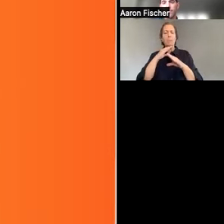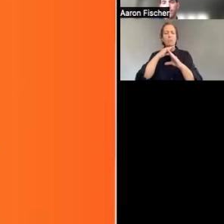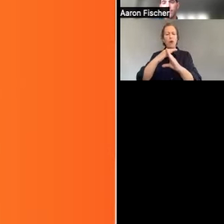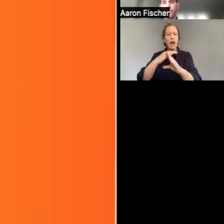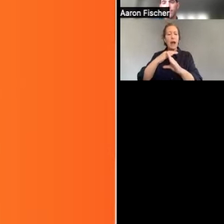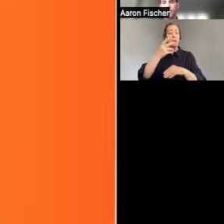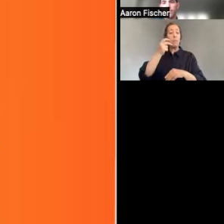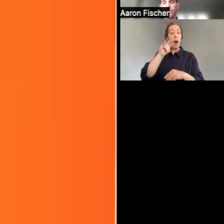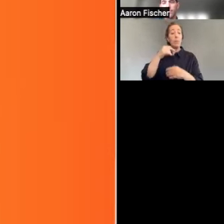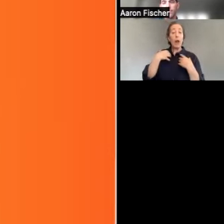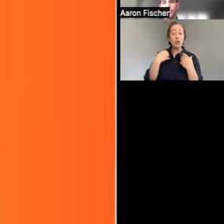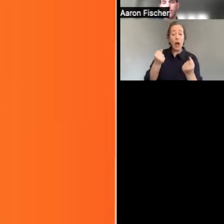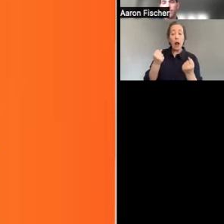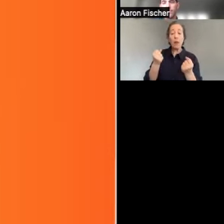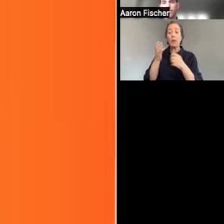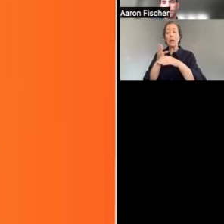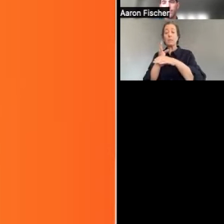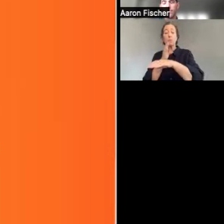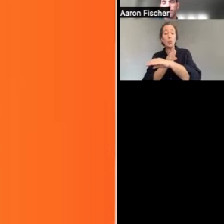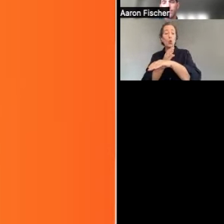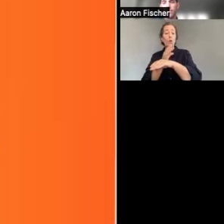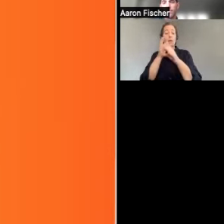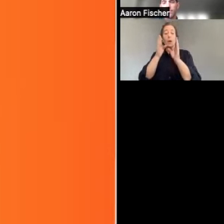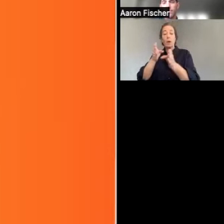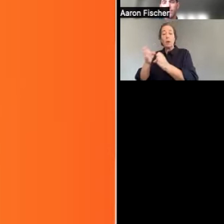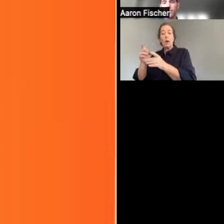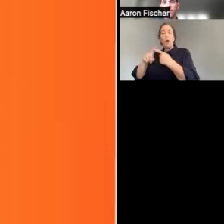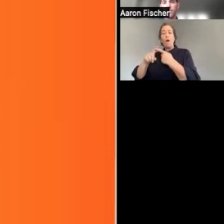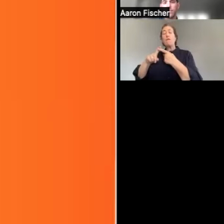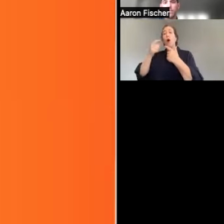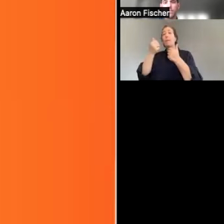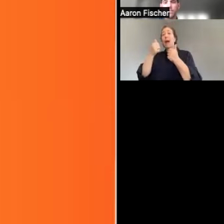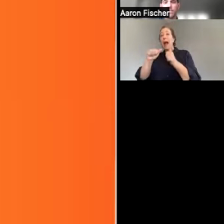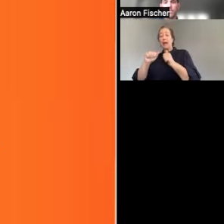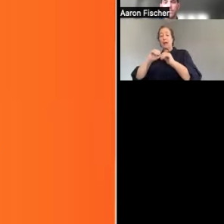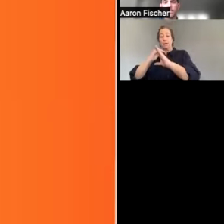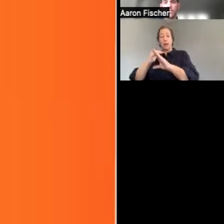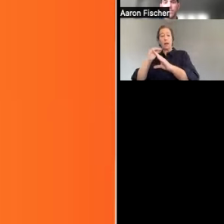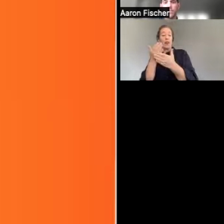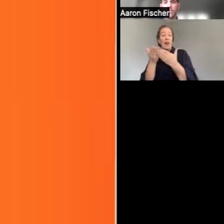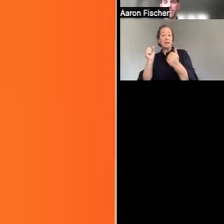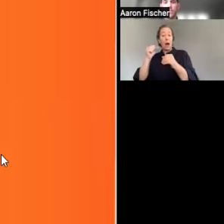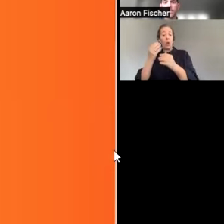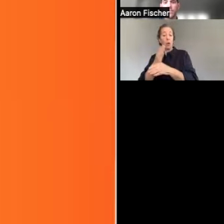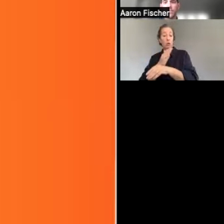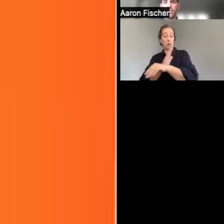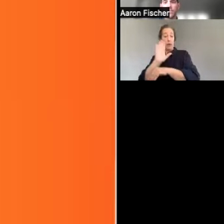being improved, individuals from accessing care and improving their own health. And we also